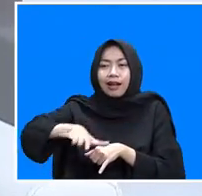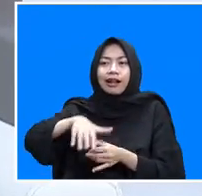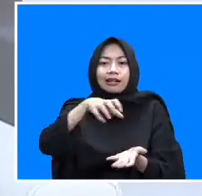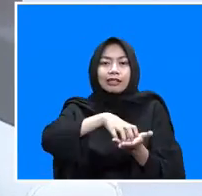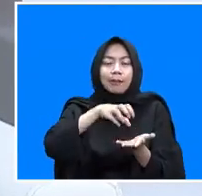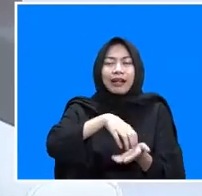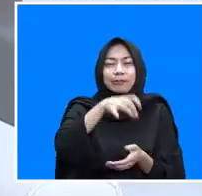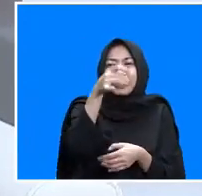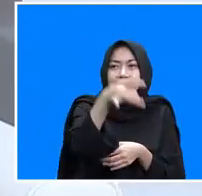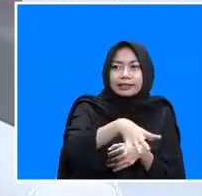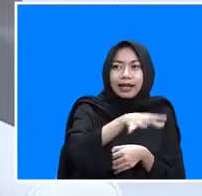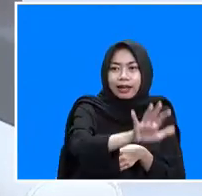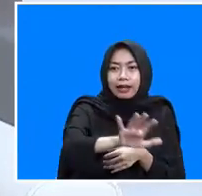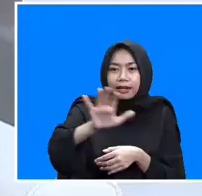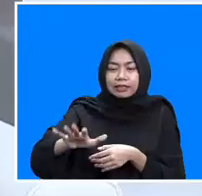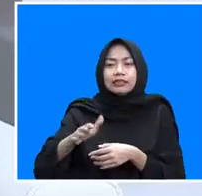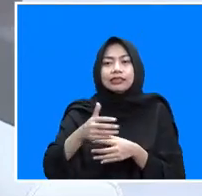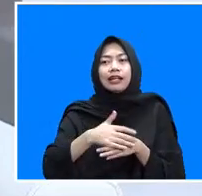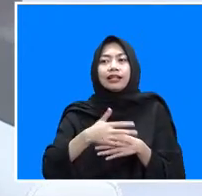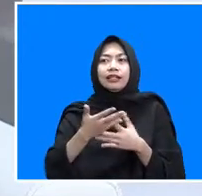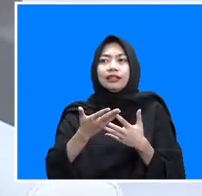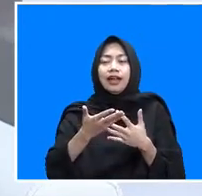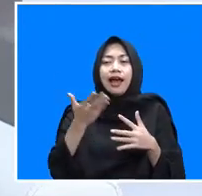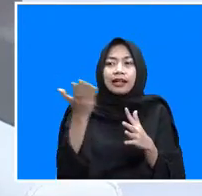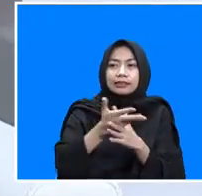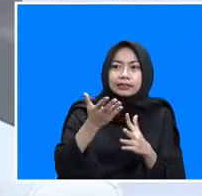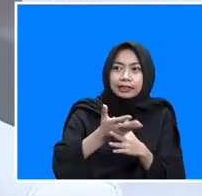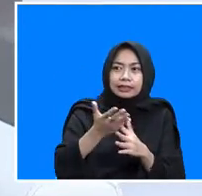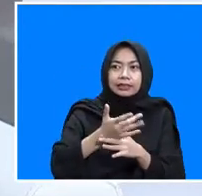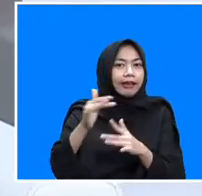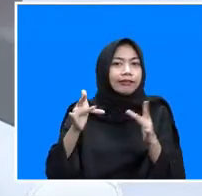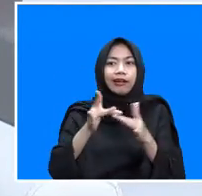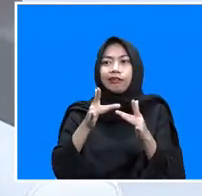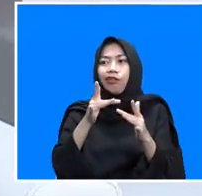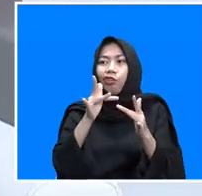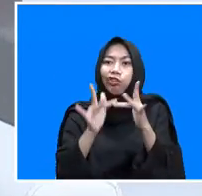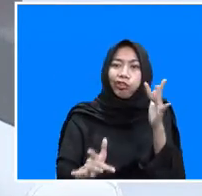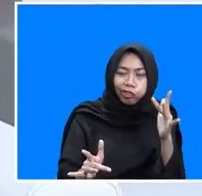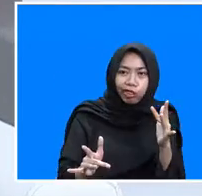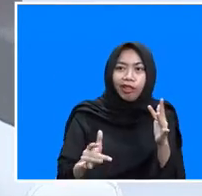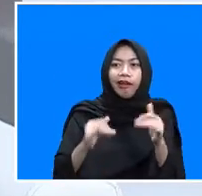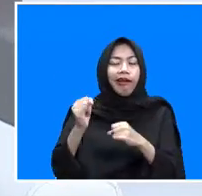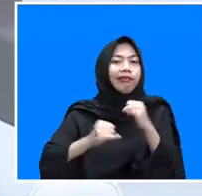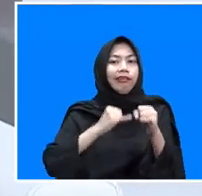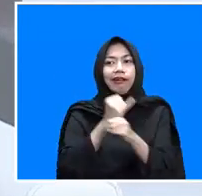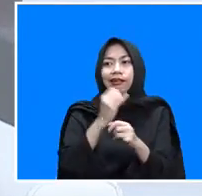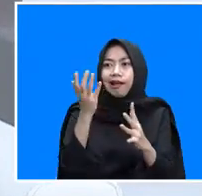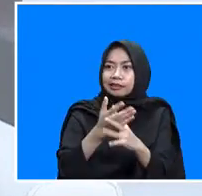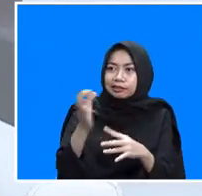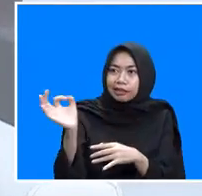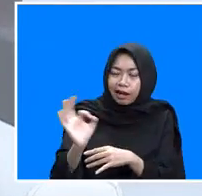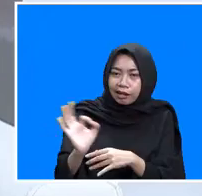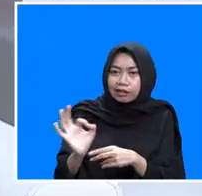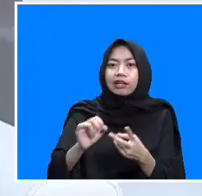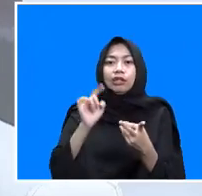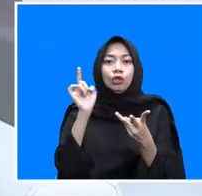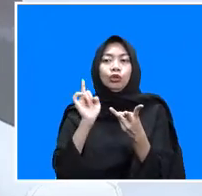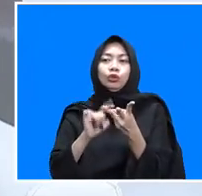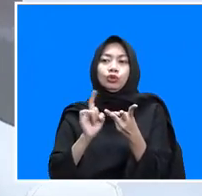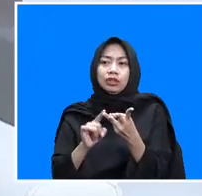not have access to internet. They were not able to, you know, engage in remote learning. And so this